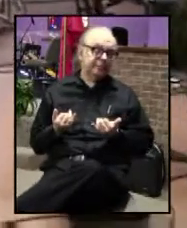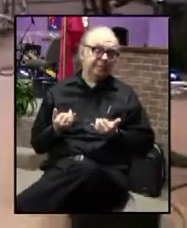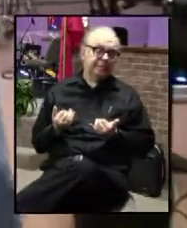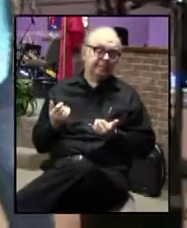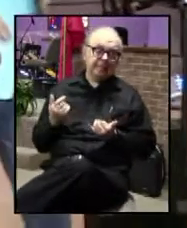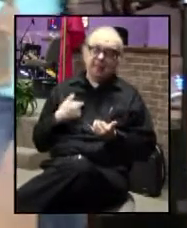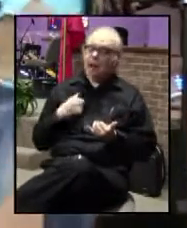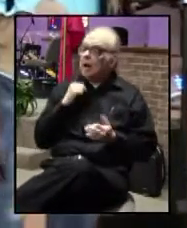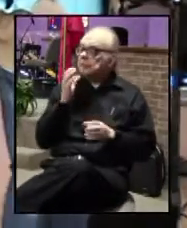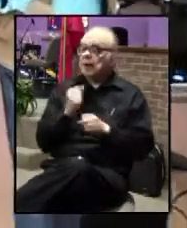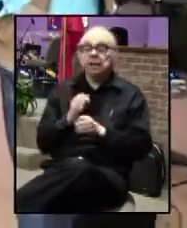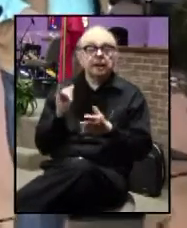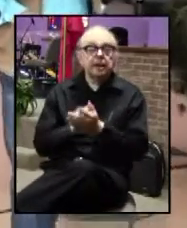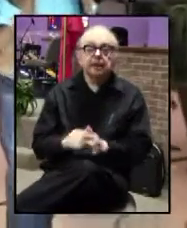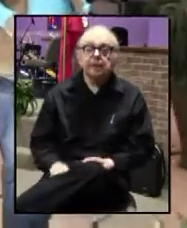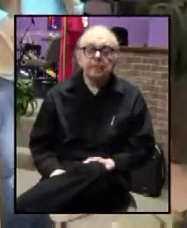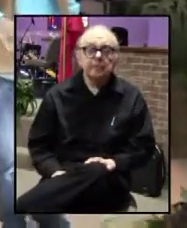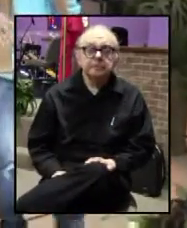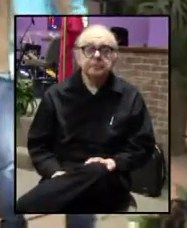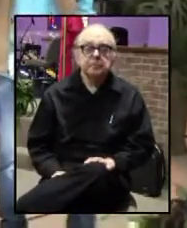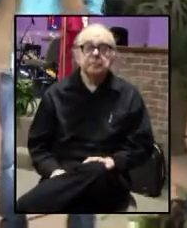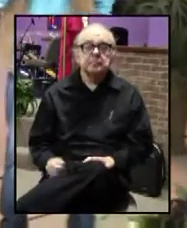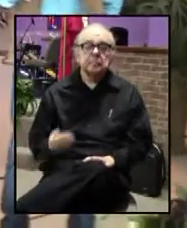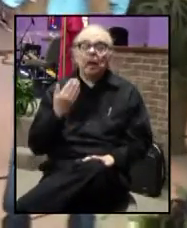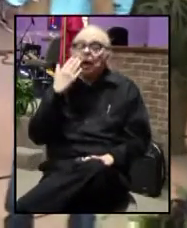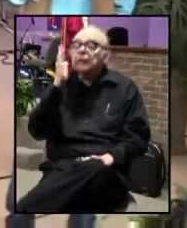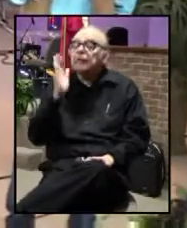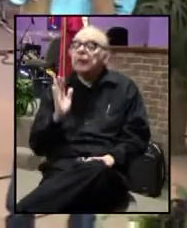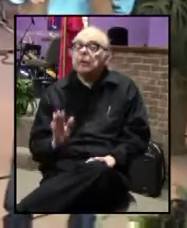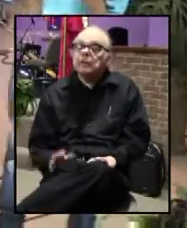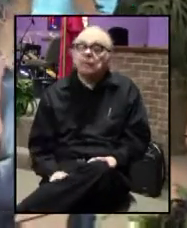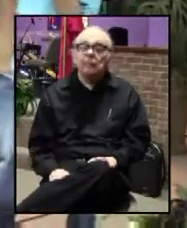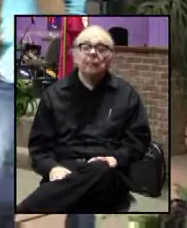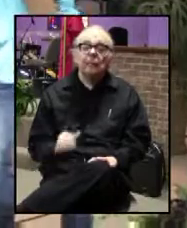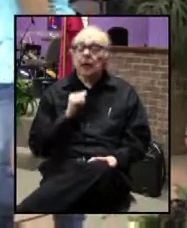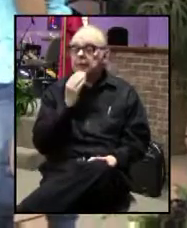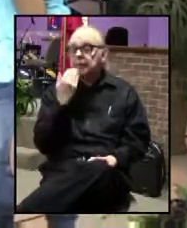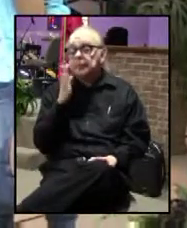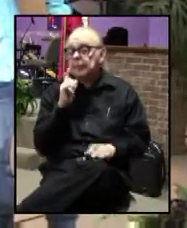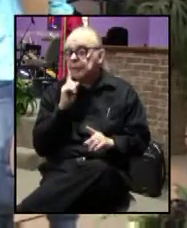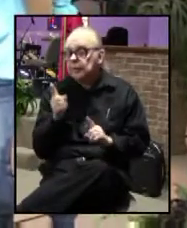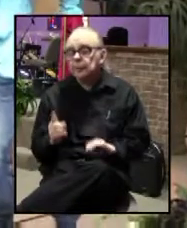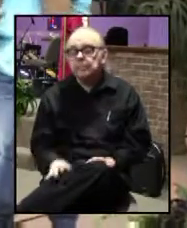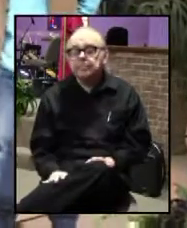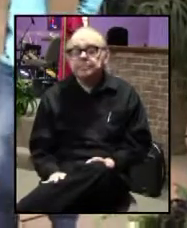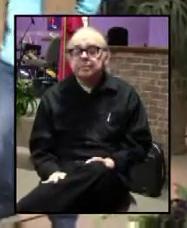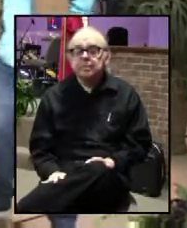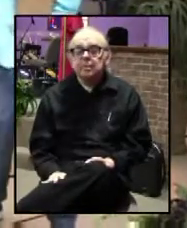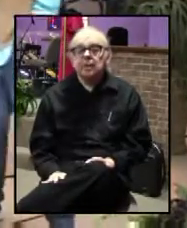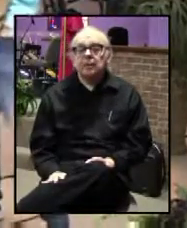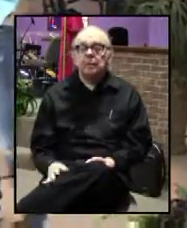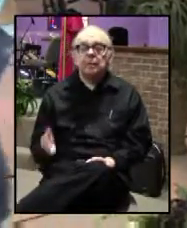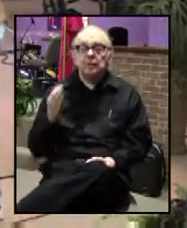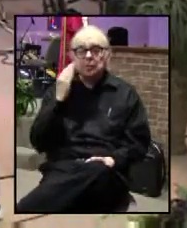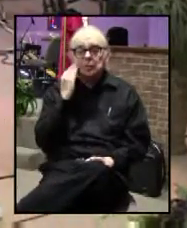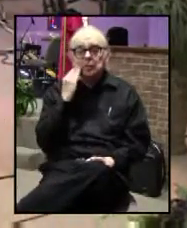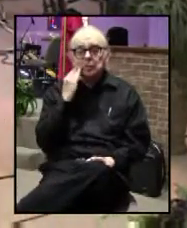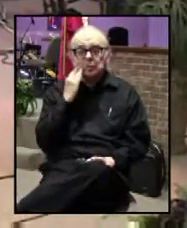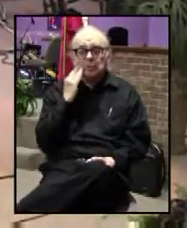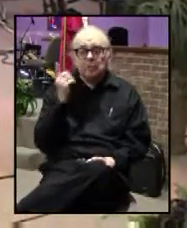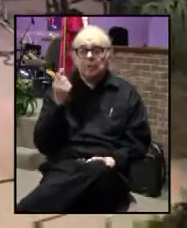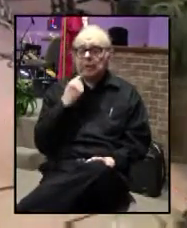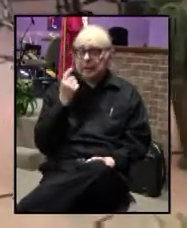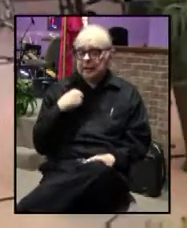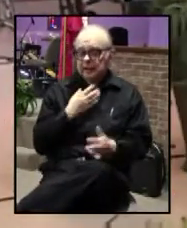"I'm not getting it. I don't know. I'm not sure. I know you're